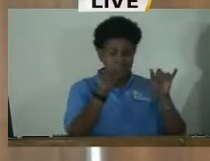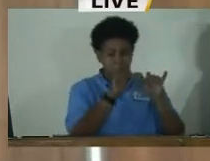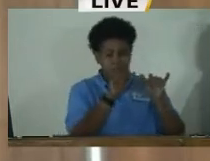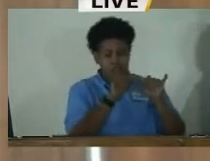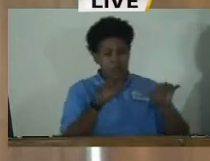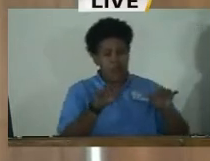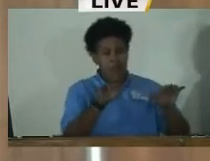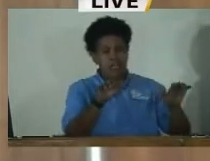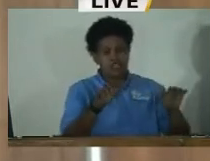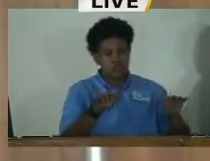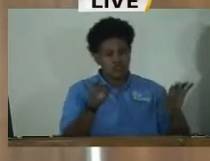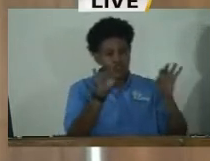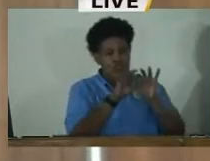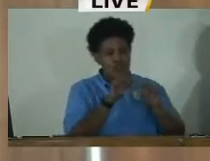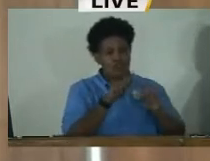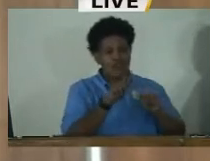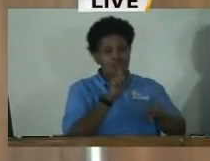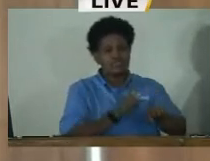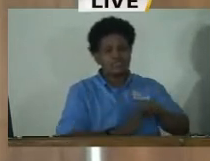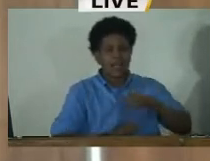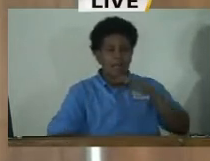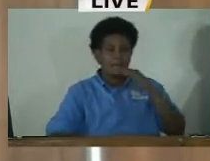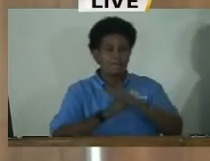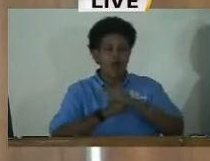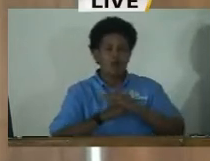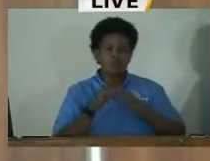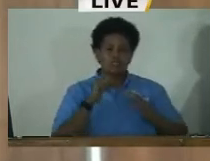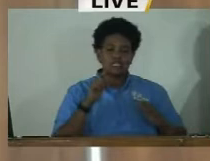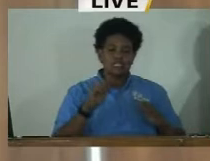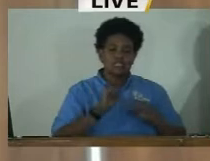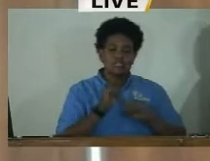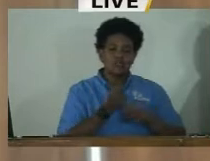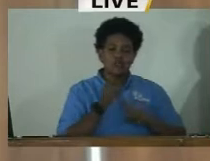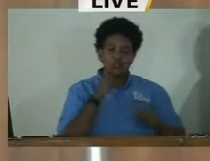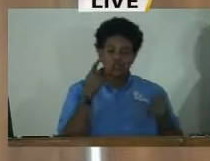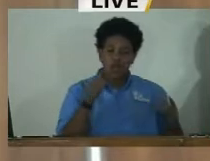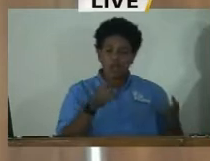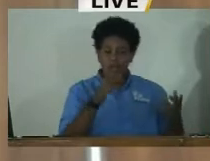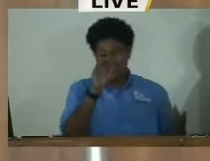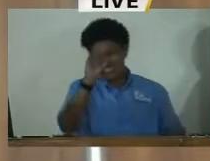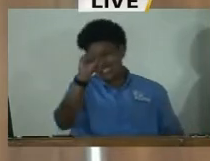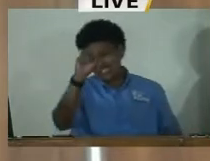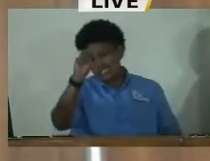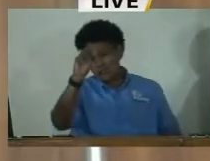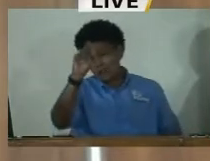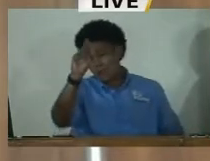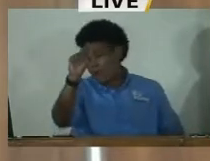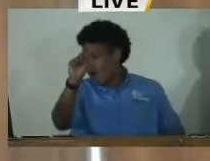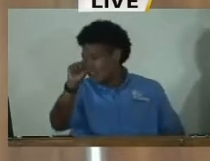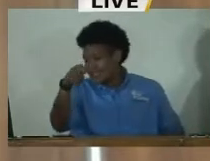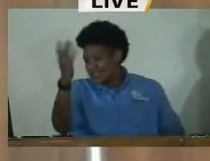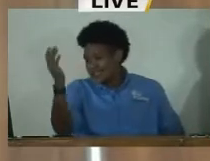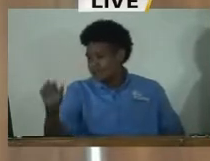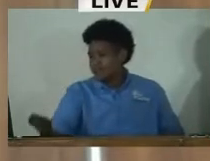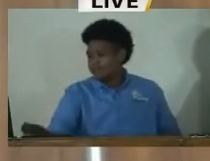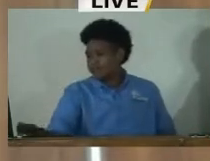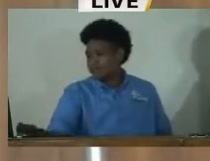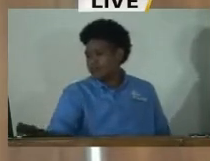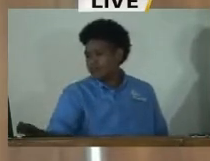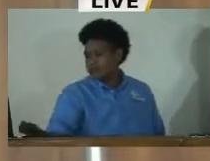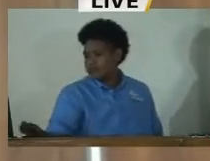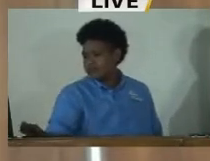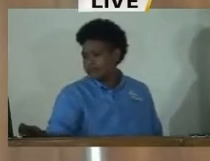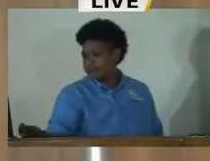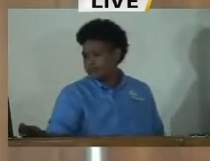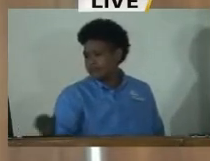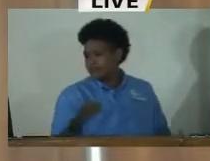actionable, relevant, and time-bound situations to take us there. We have repeated for decades that our international trade policy